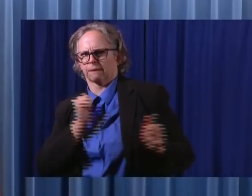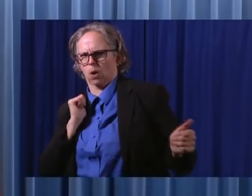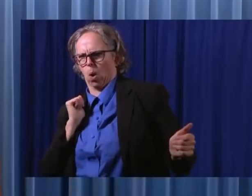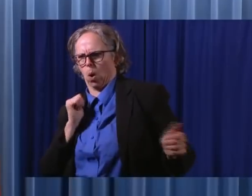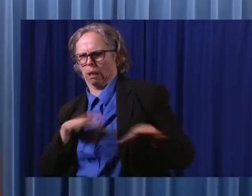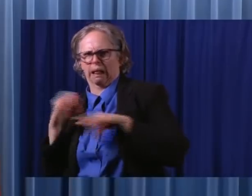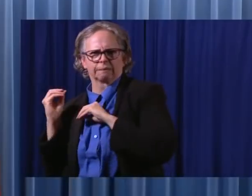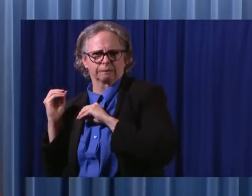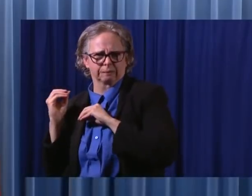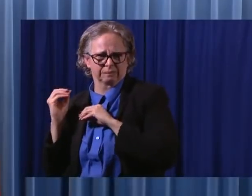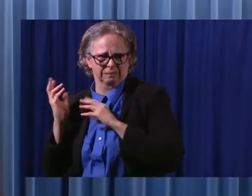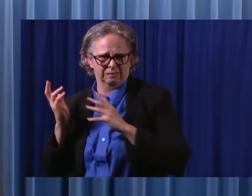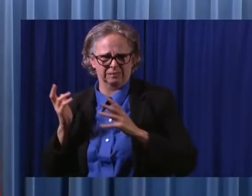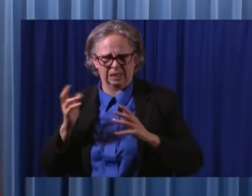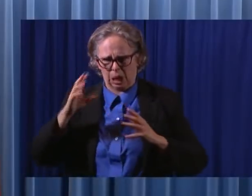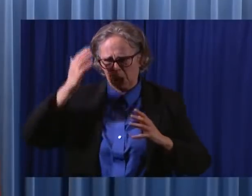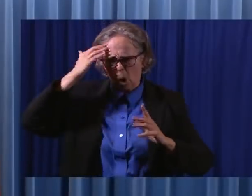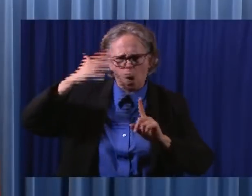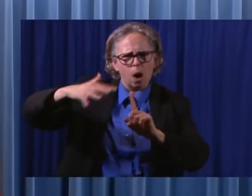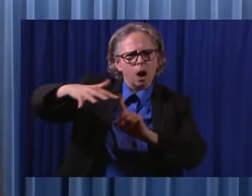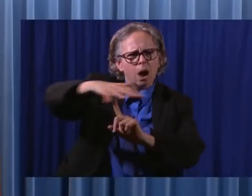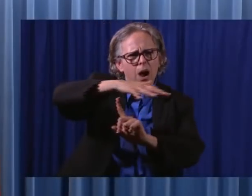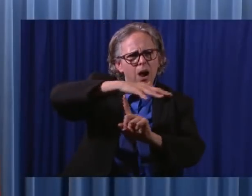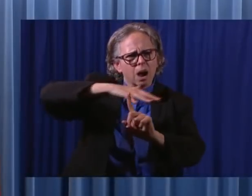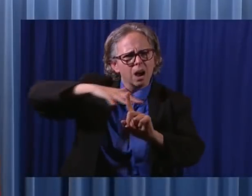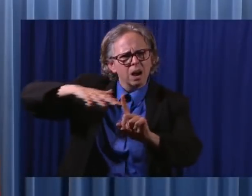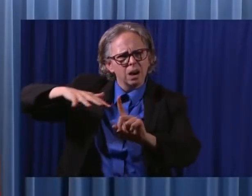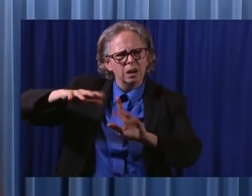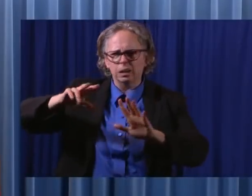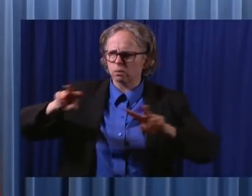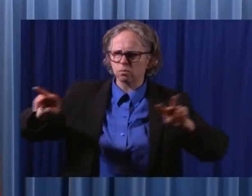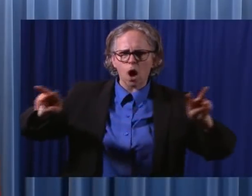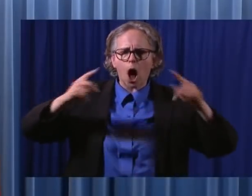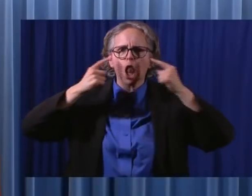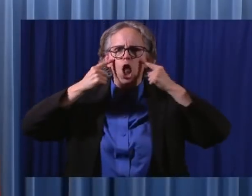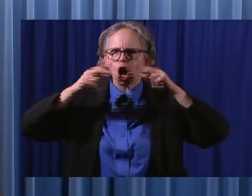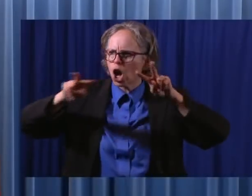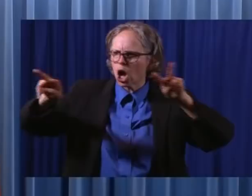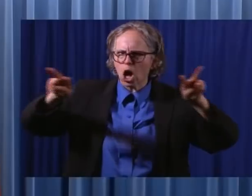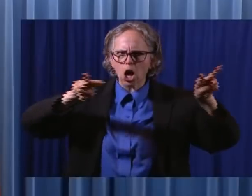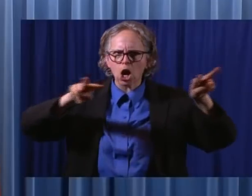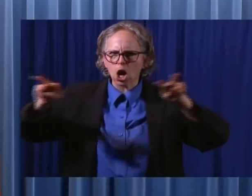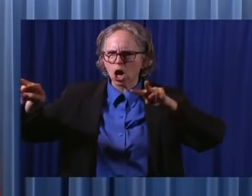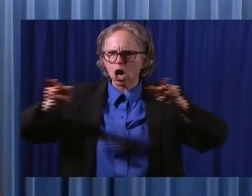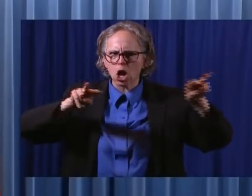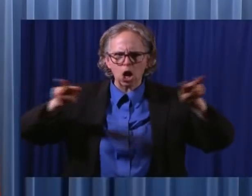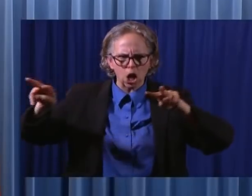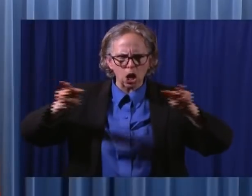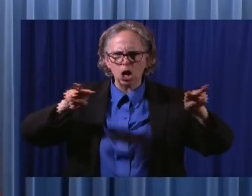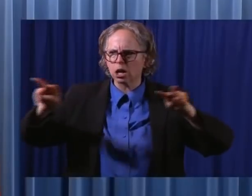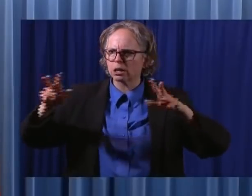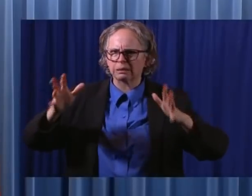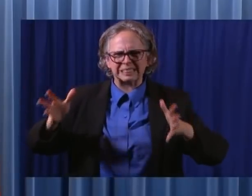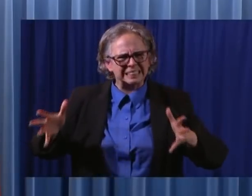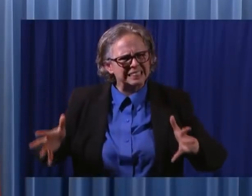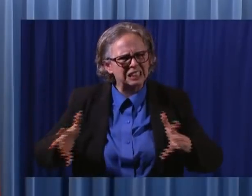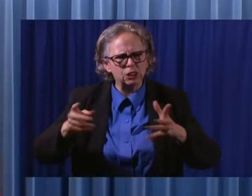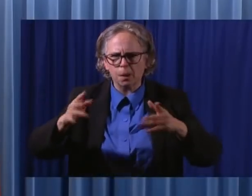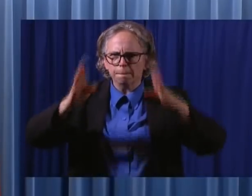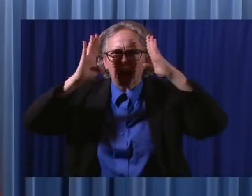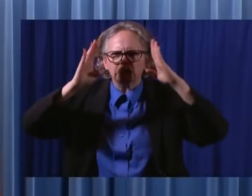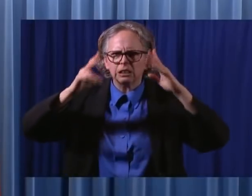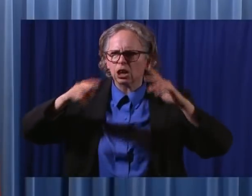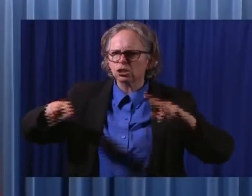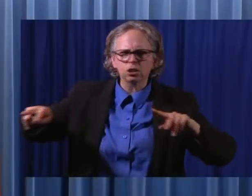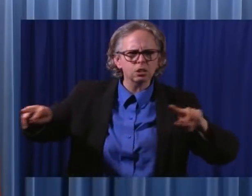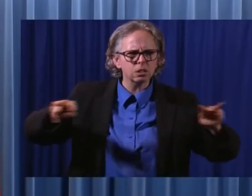by chance have the infection and not know it. We're asking people to make those assessments, watch where you are, and if you're uncomfortable in a situation, then